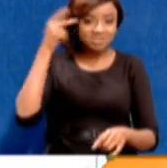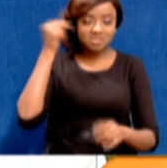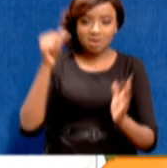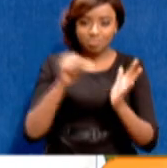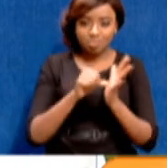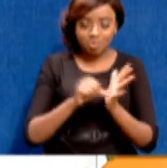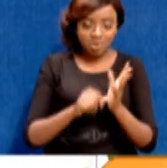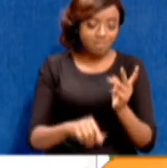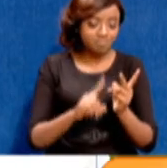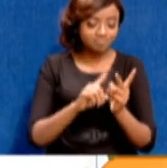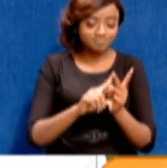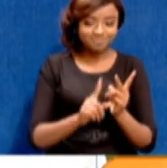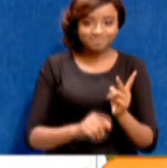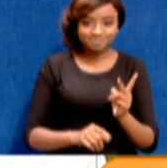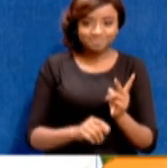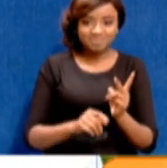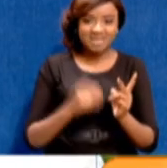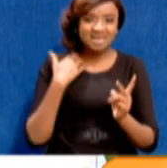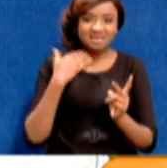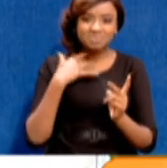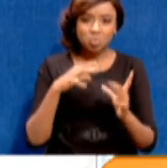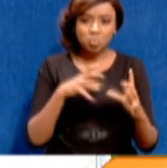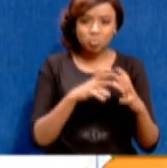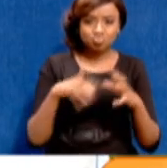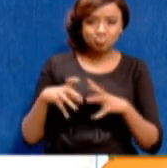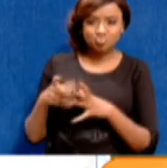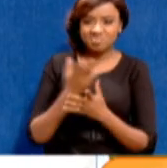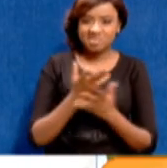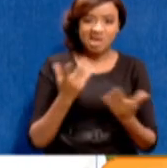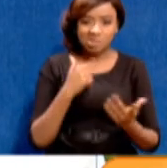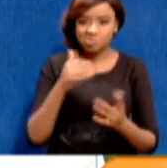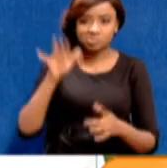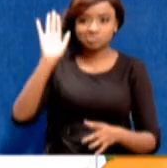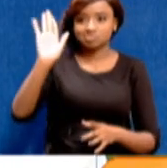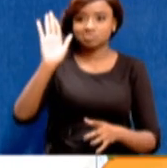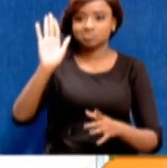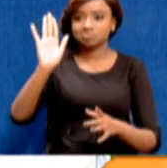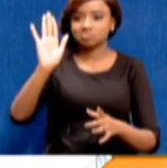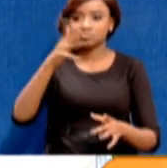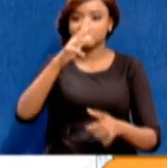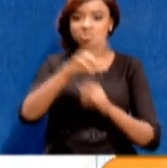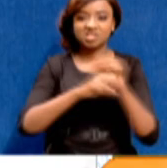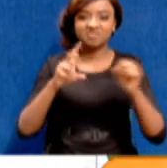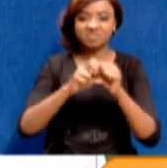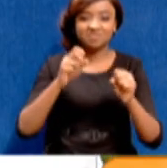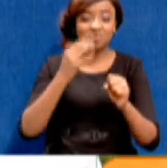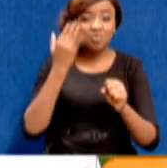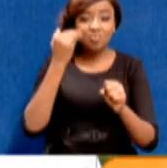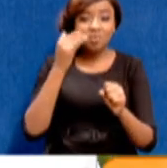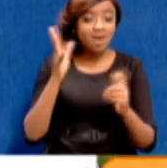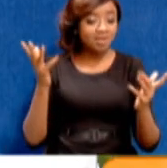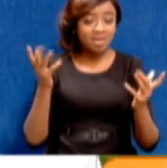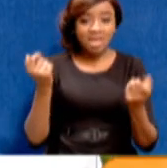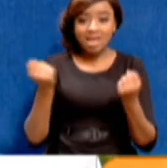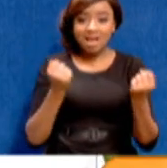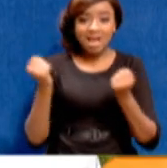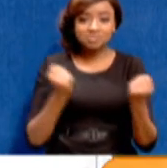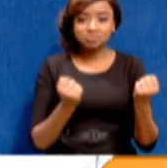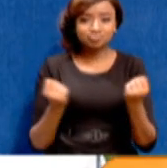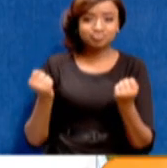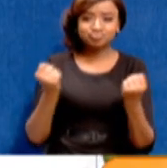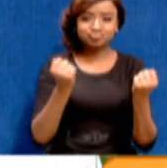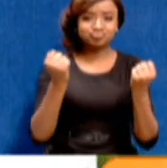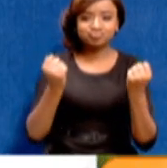menace. We have bandits along the road who just, you know, stop people simply because vehicles are moving in some places